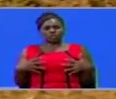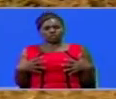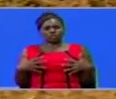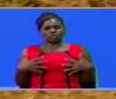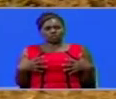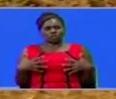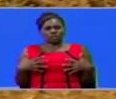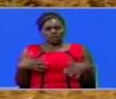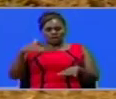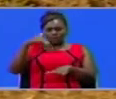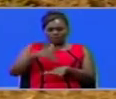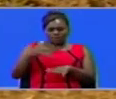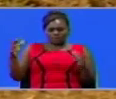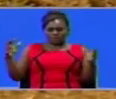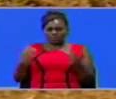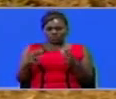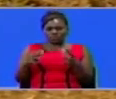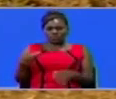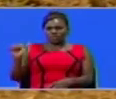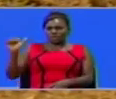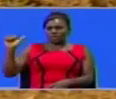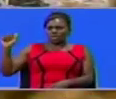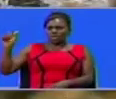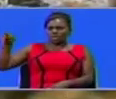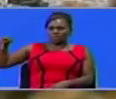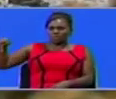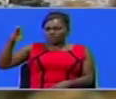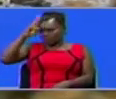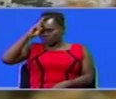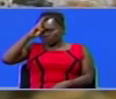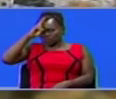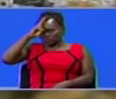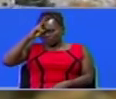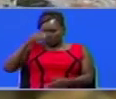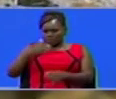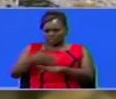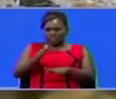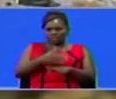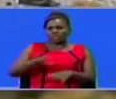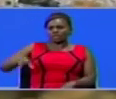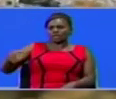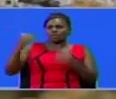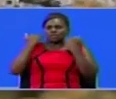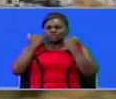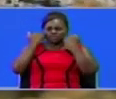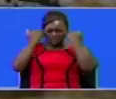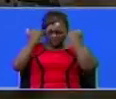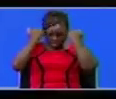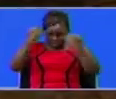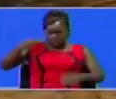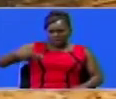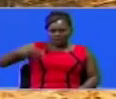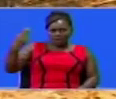Mary has been a victim of a group of ruthless administration police officers deployed to Rumuruti town, where tensions have been